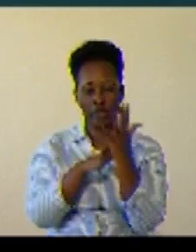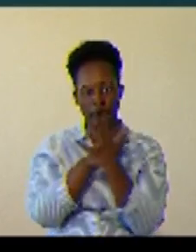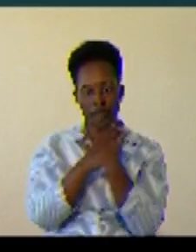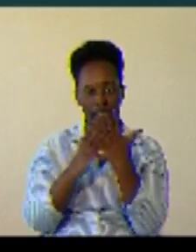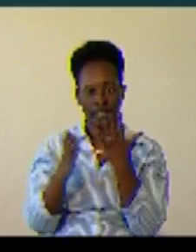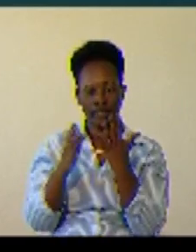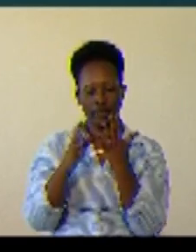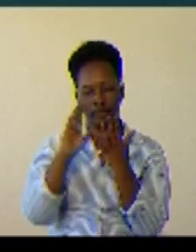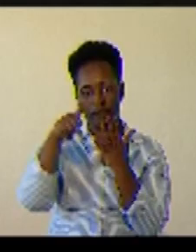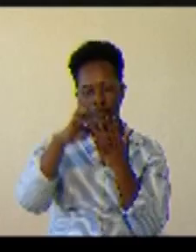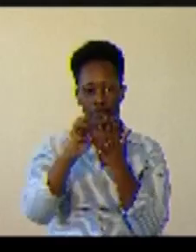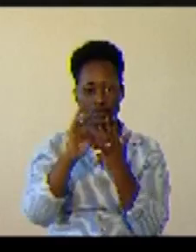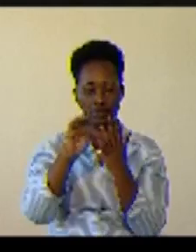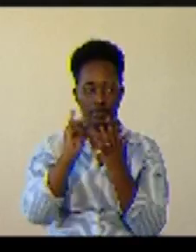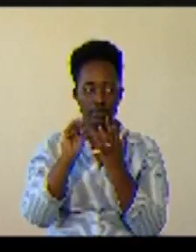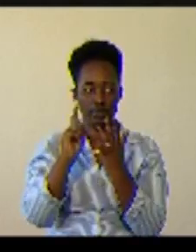which has,